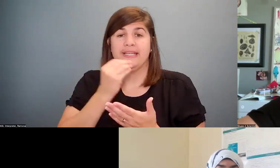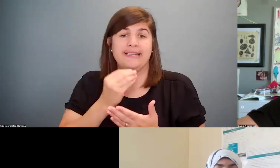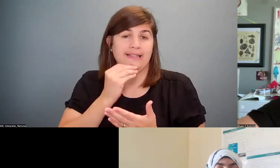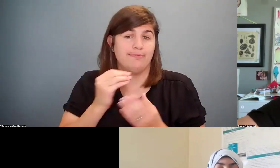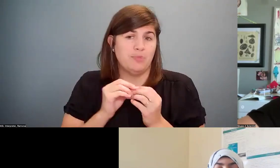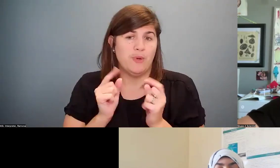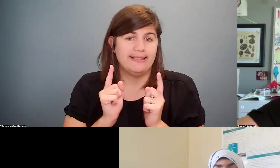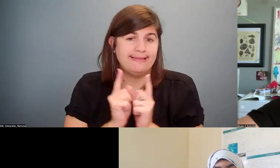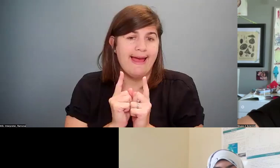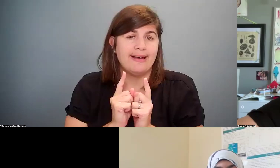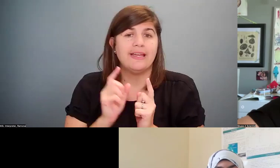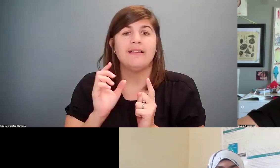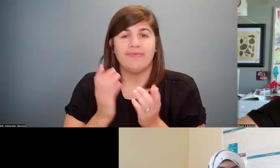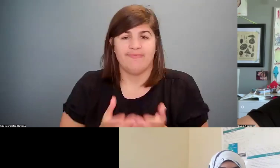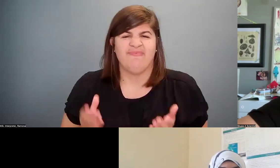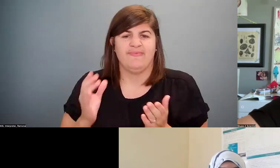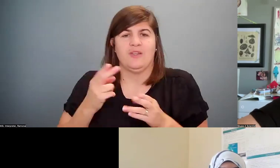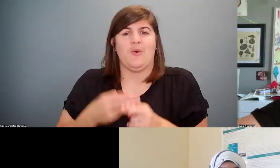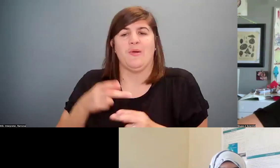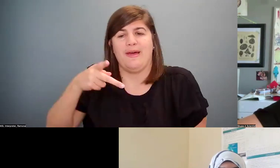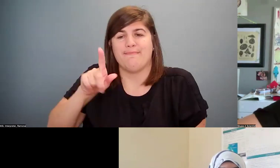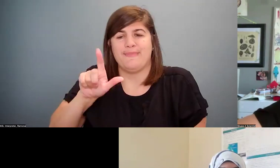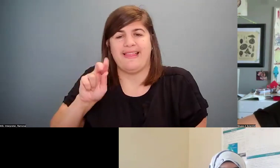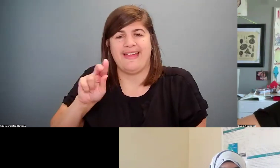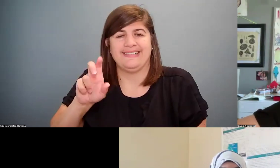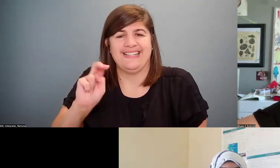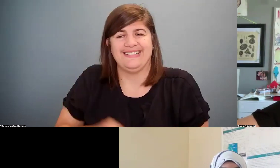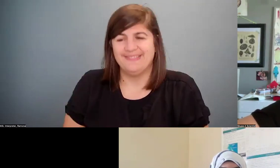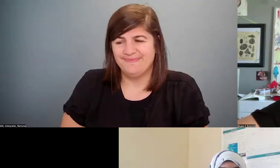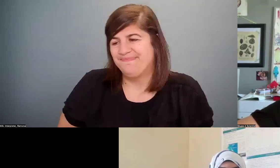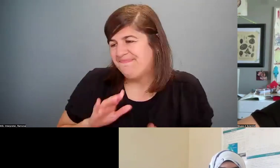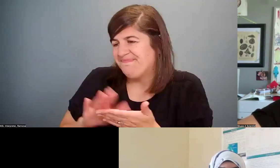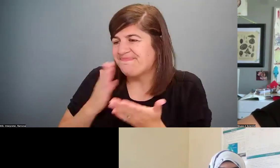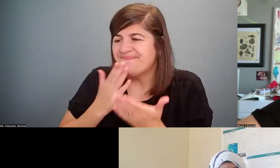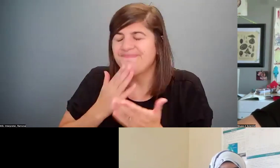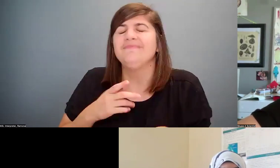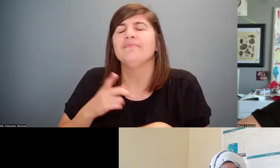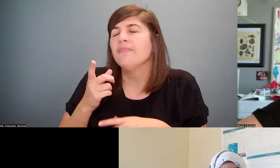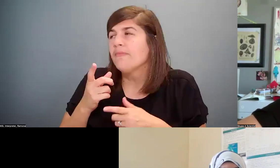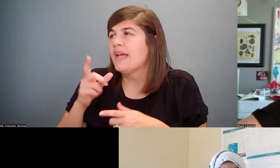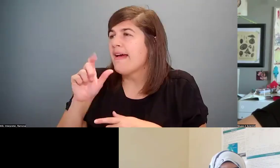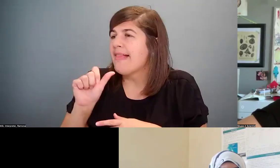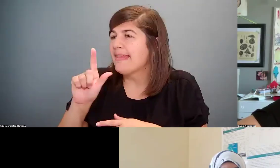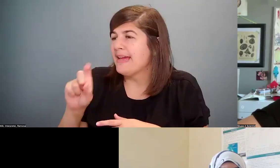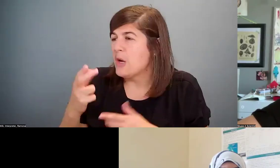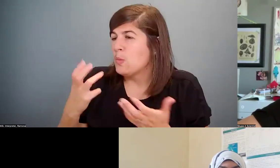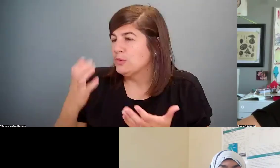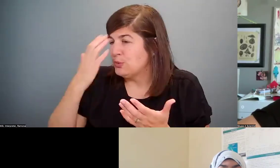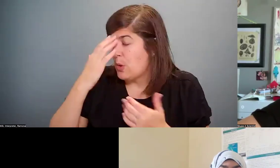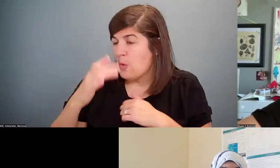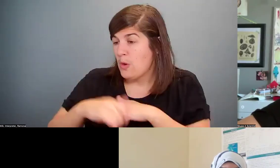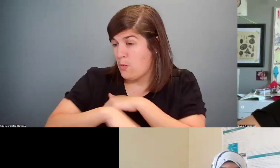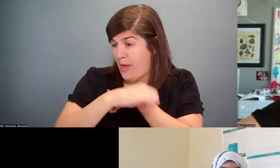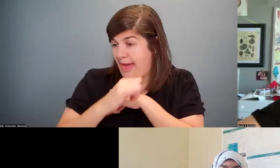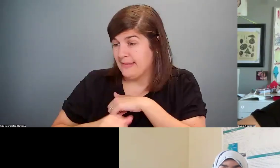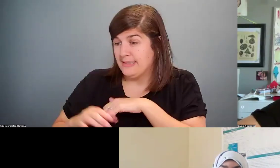tinier organisms called plankton. Nice. Thanks. Aaliyah wants to know, are whales smooth?